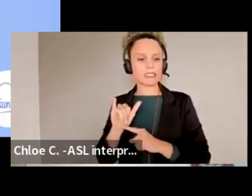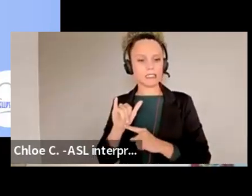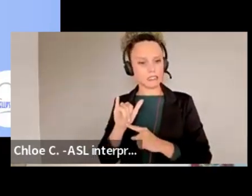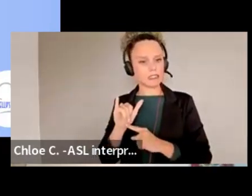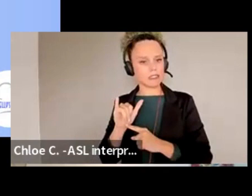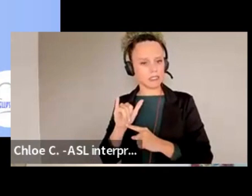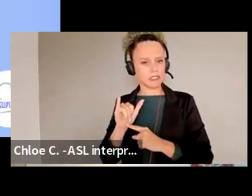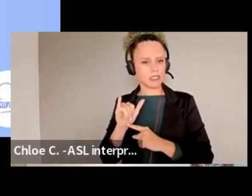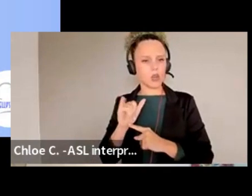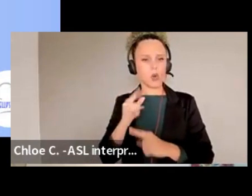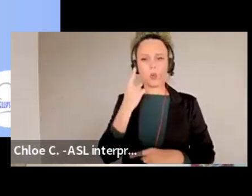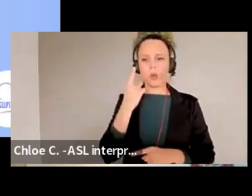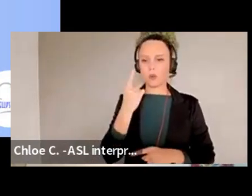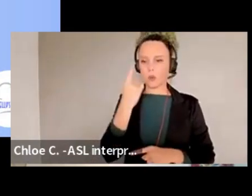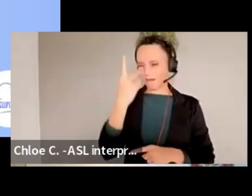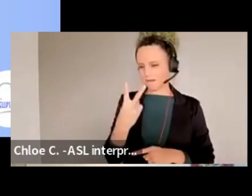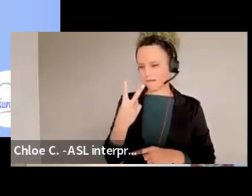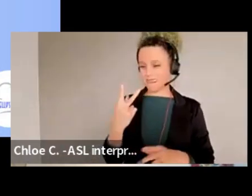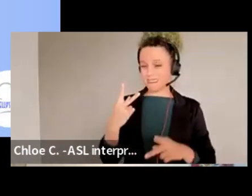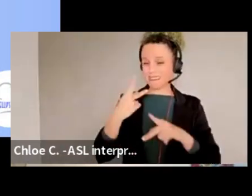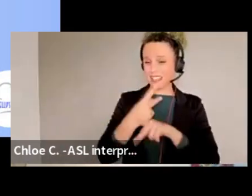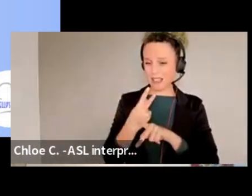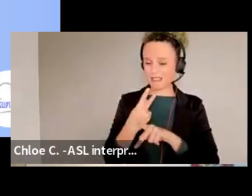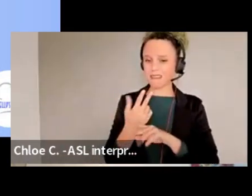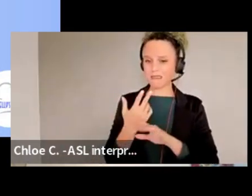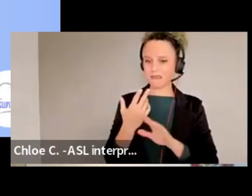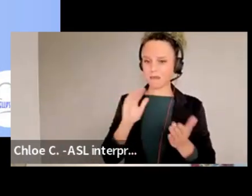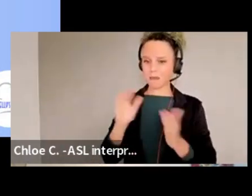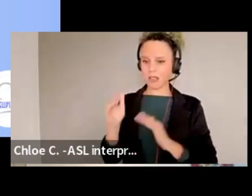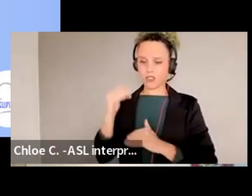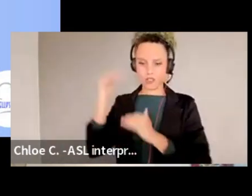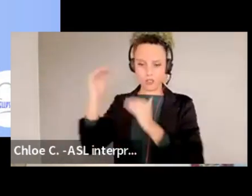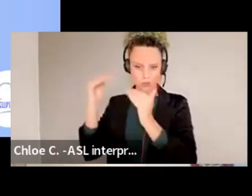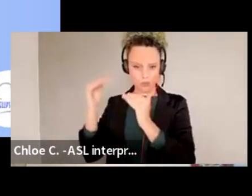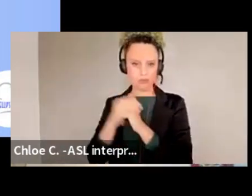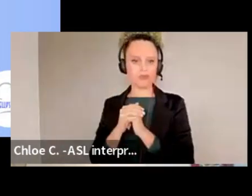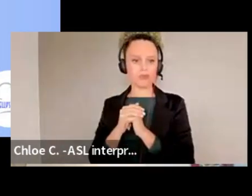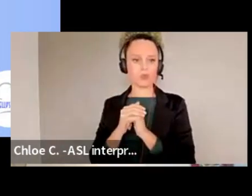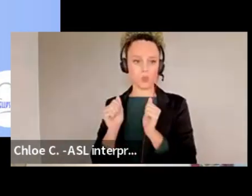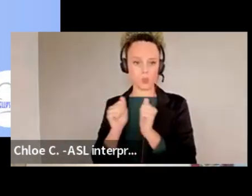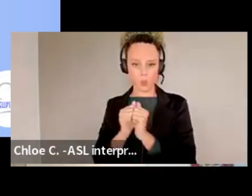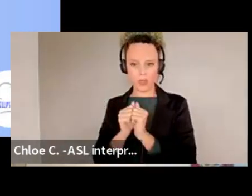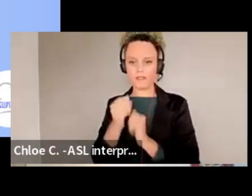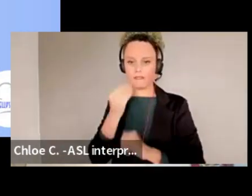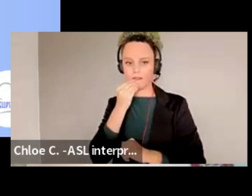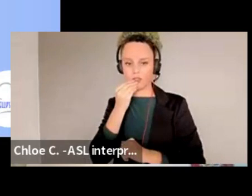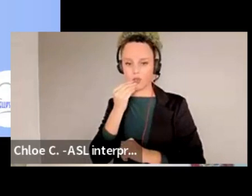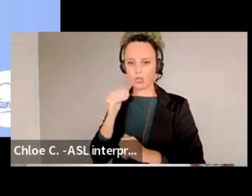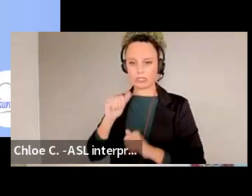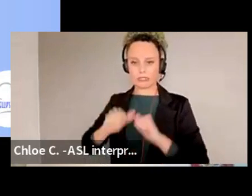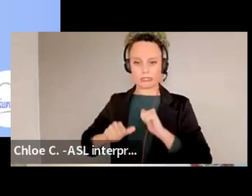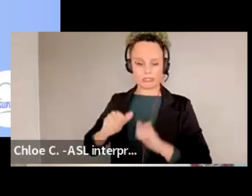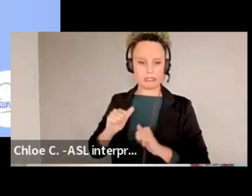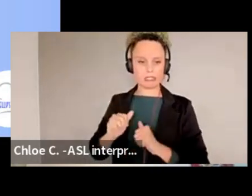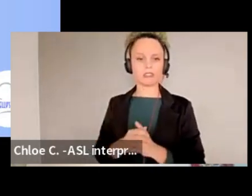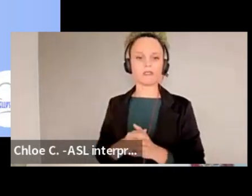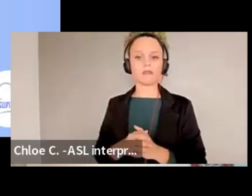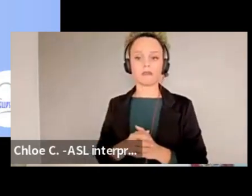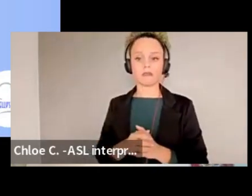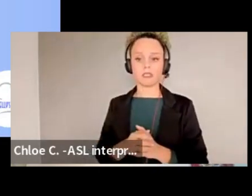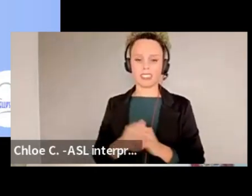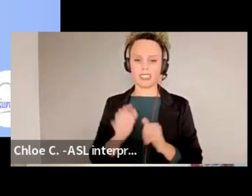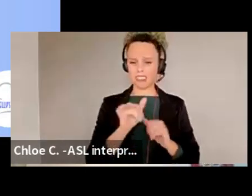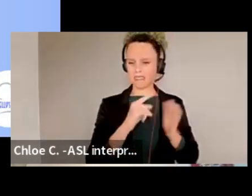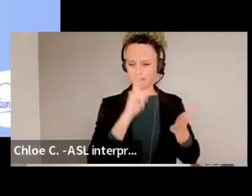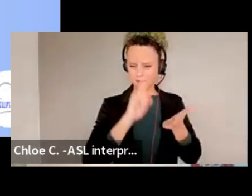food insecurity, are over 1.5 times the odds of adults having binge eating if they have food security. So